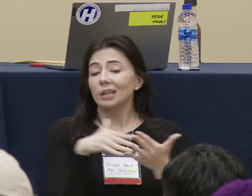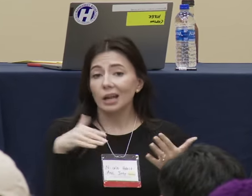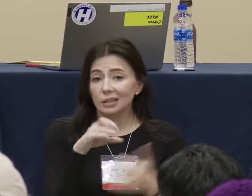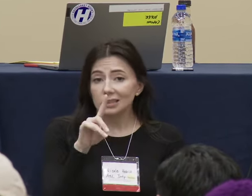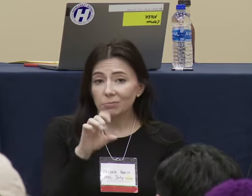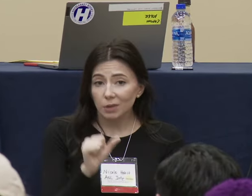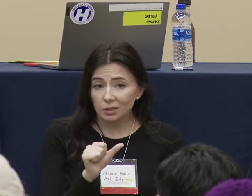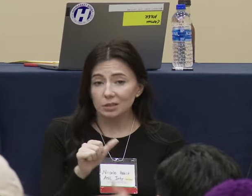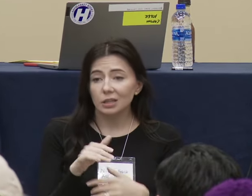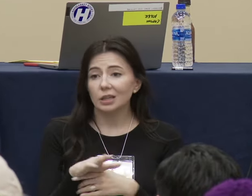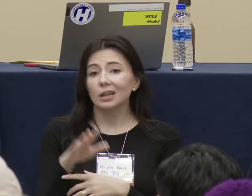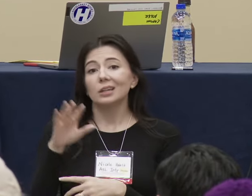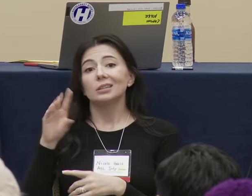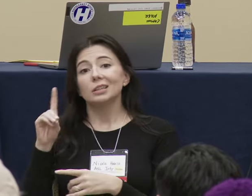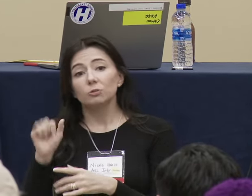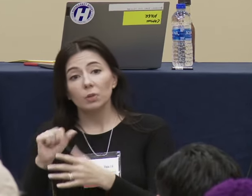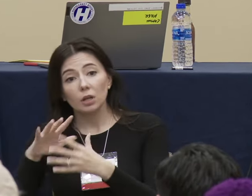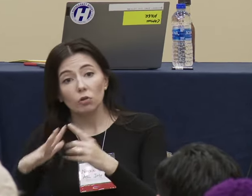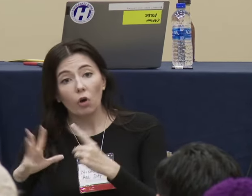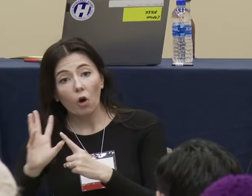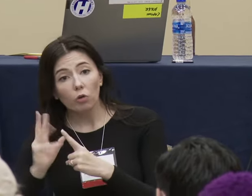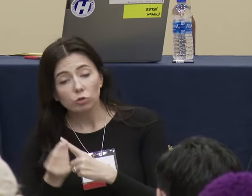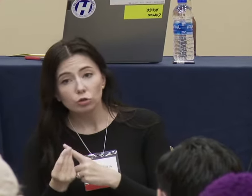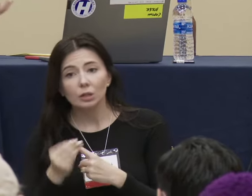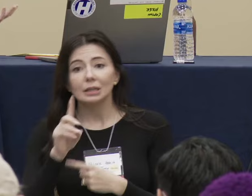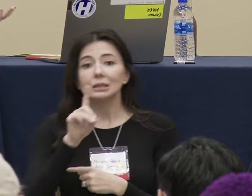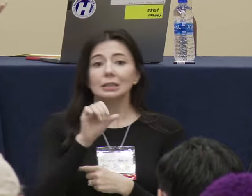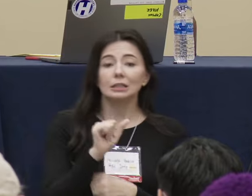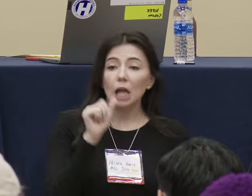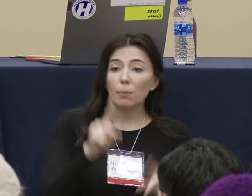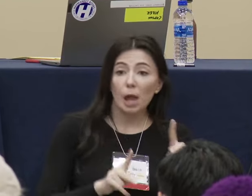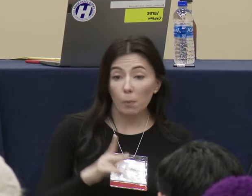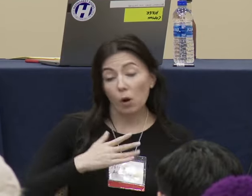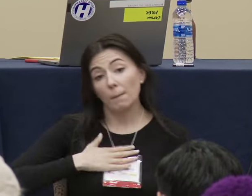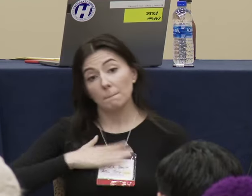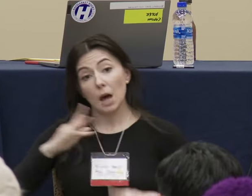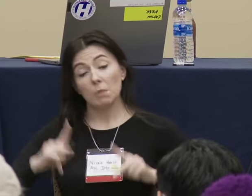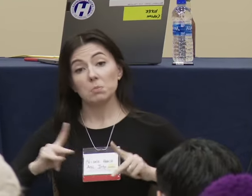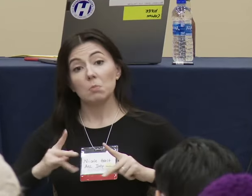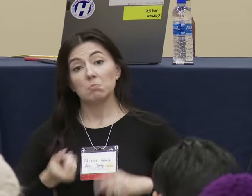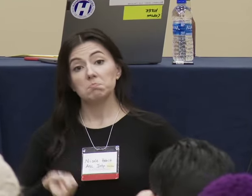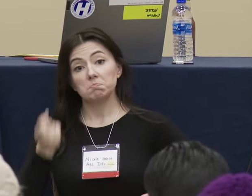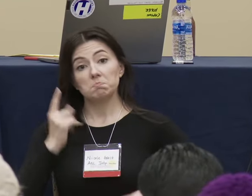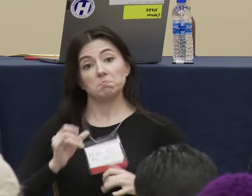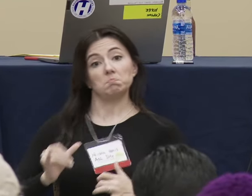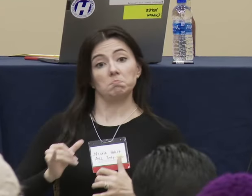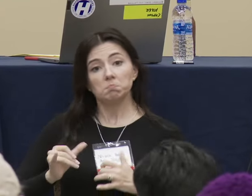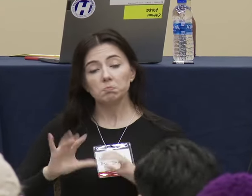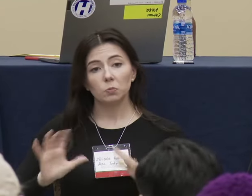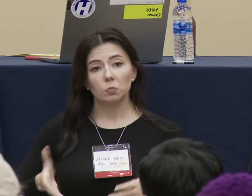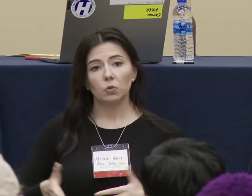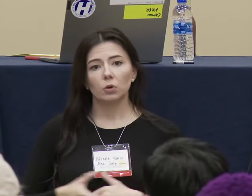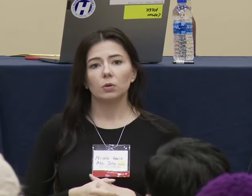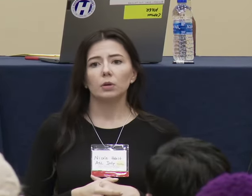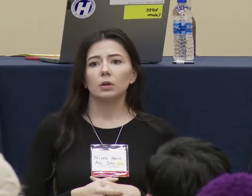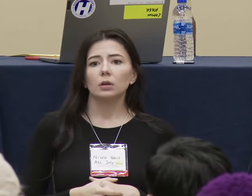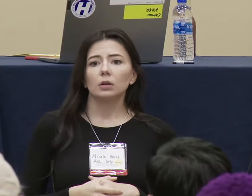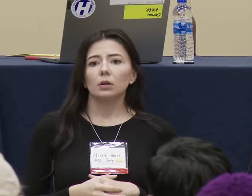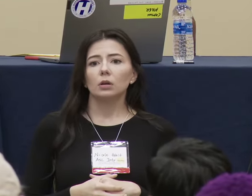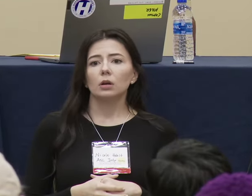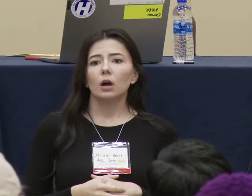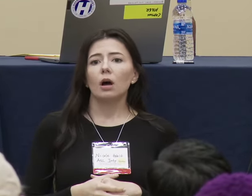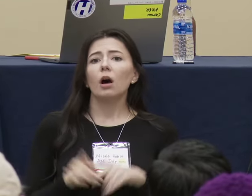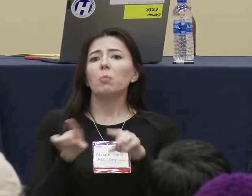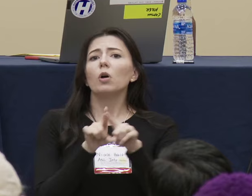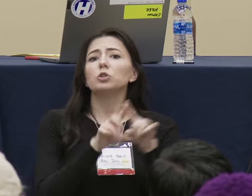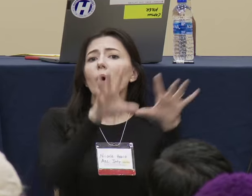the disability culture. Disabled people are my people. I think it's important to say that, you know, where are we coming from? I'm also